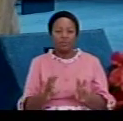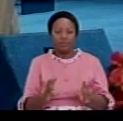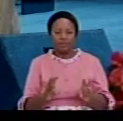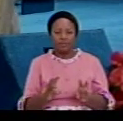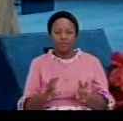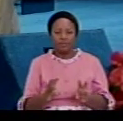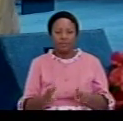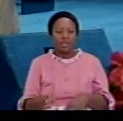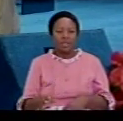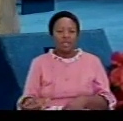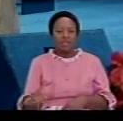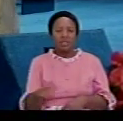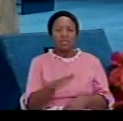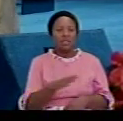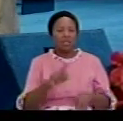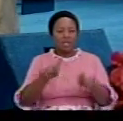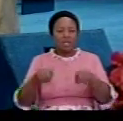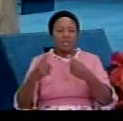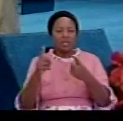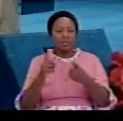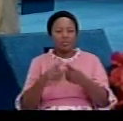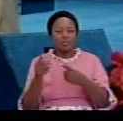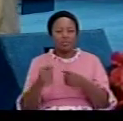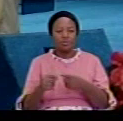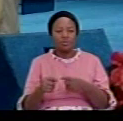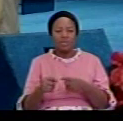they came unto a certain water.